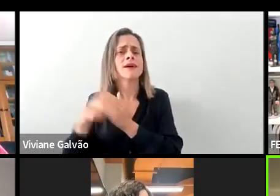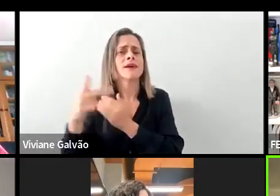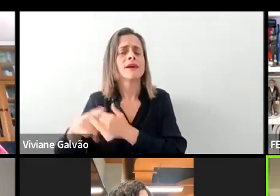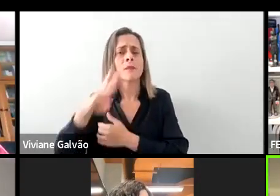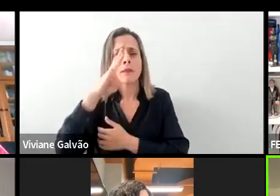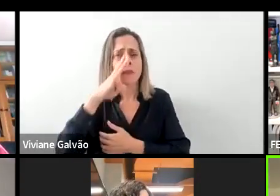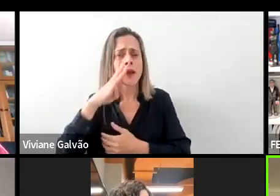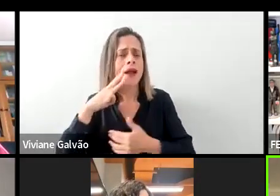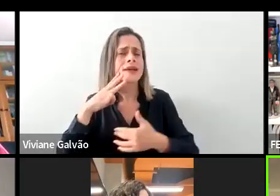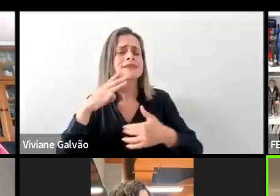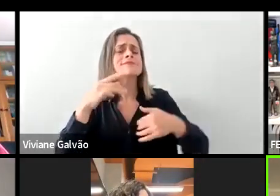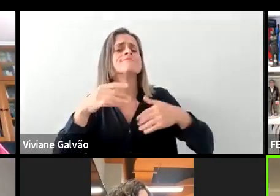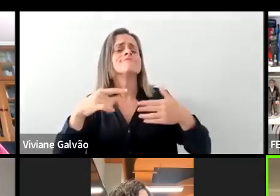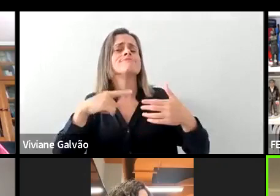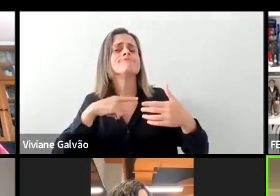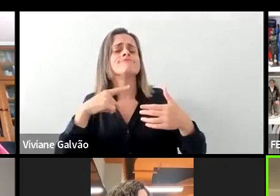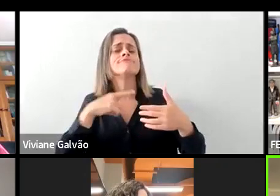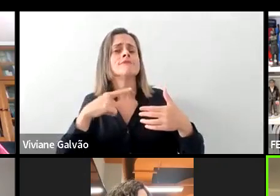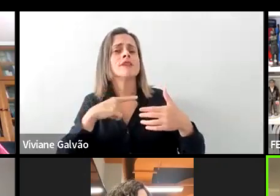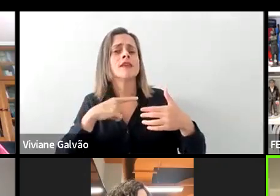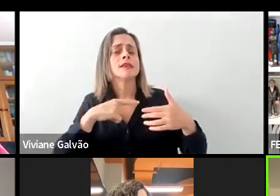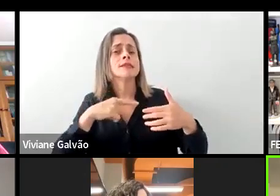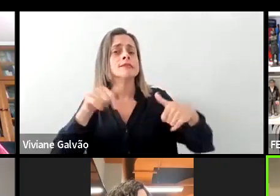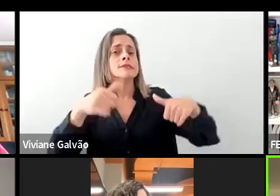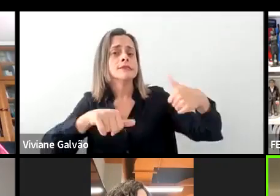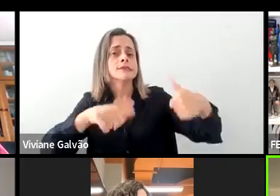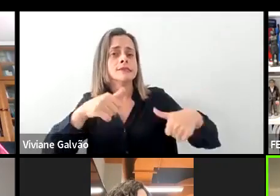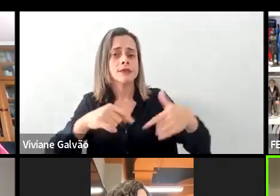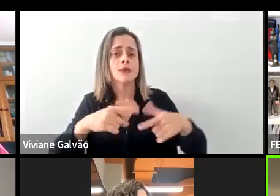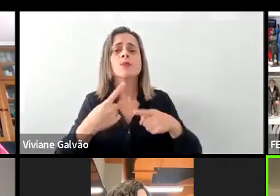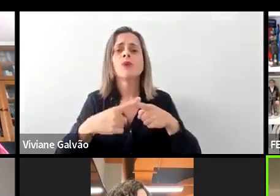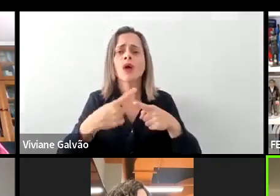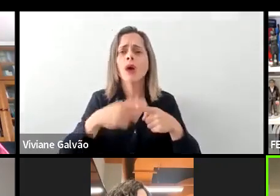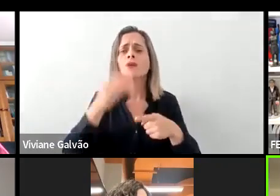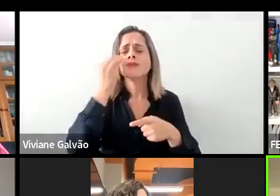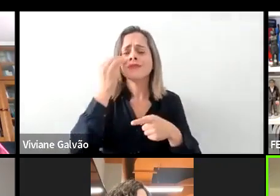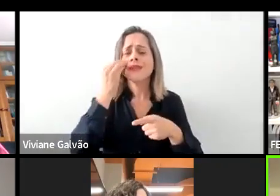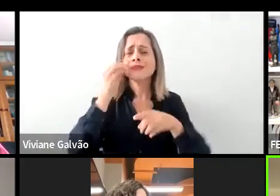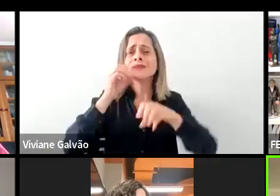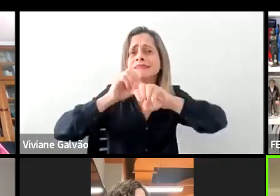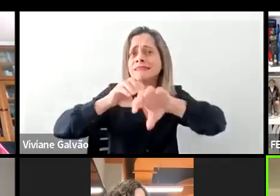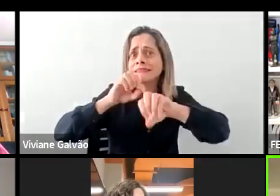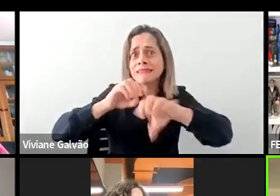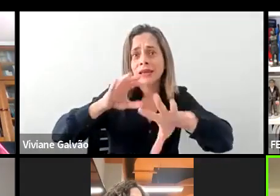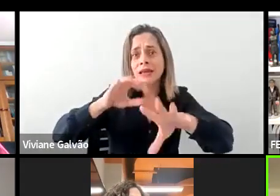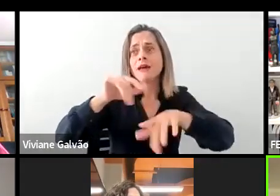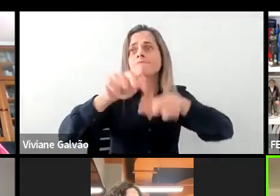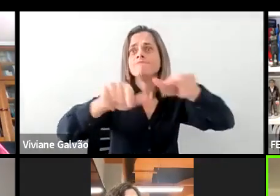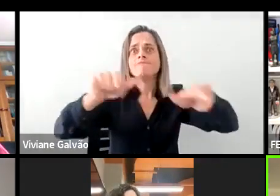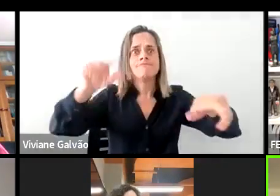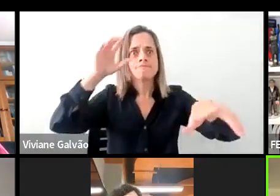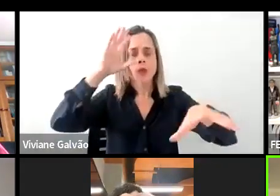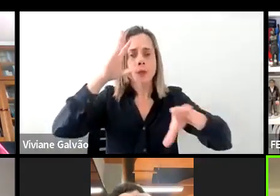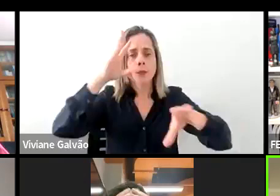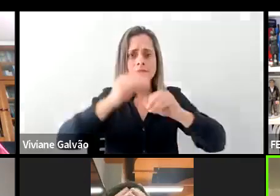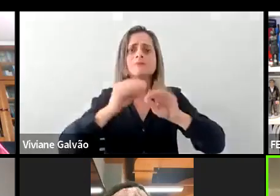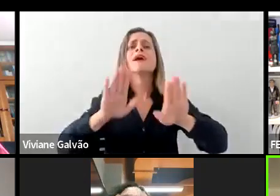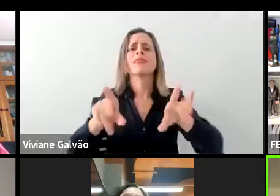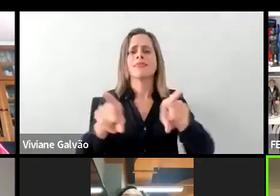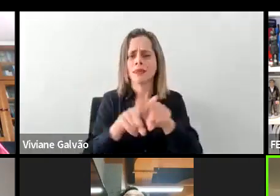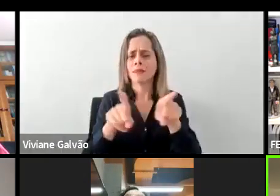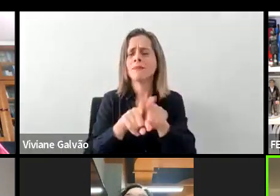So that understanding, but I also am aware that I understand that because of where we are.